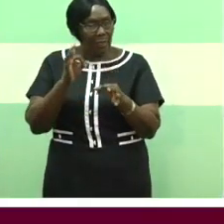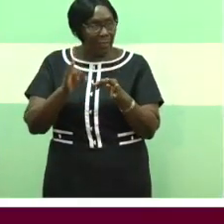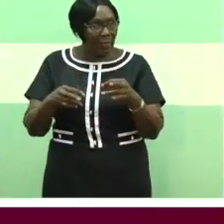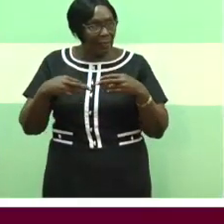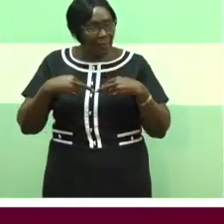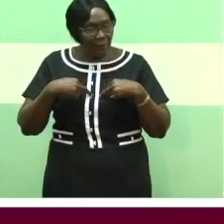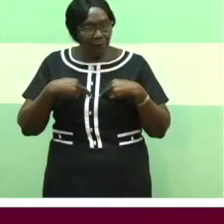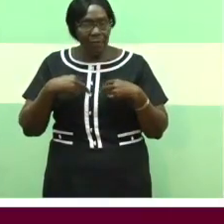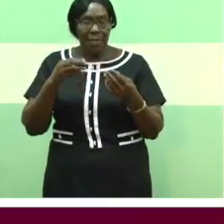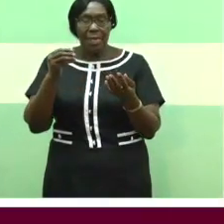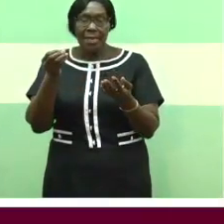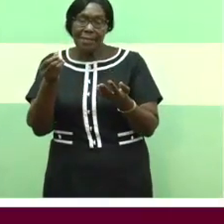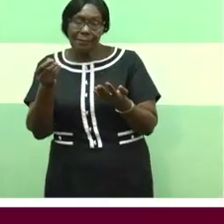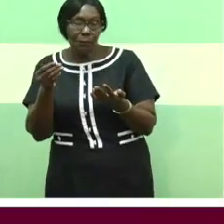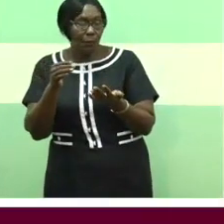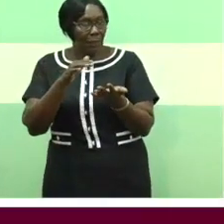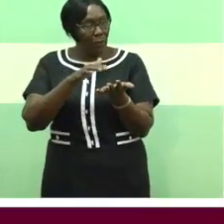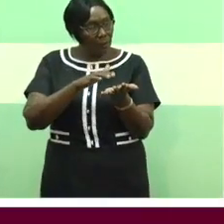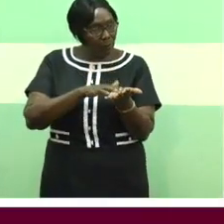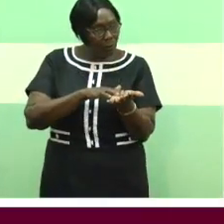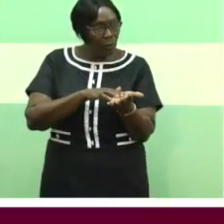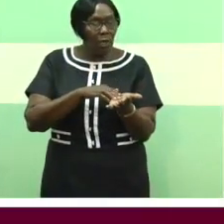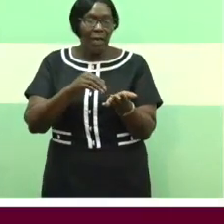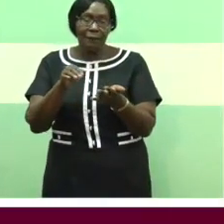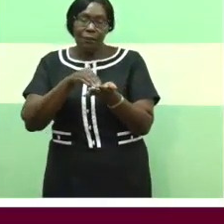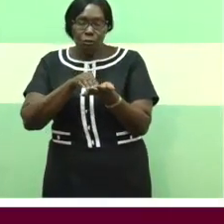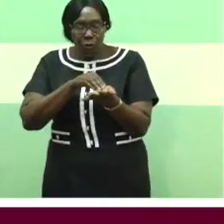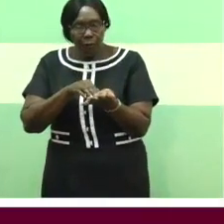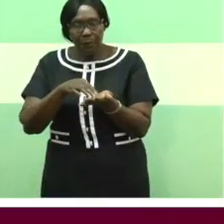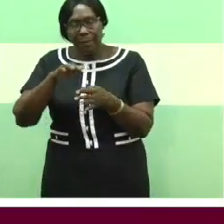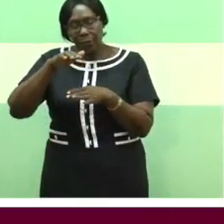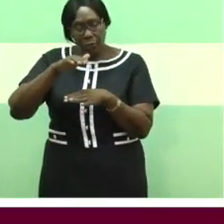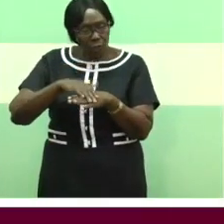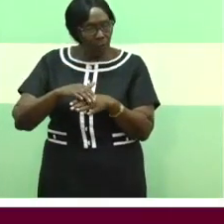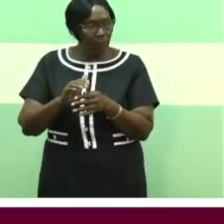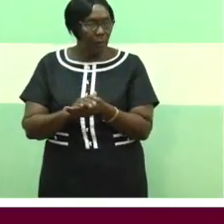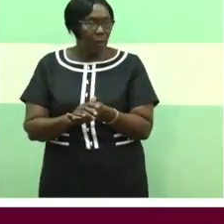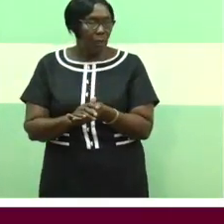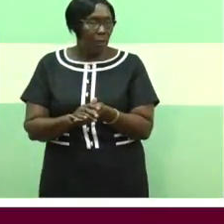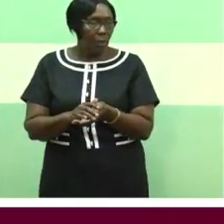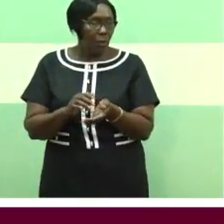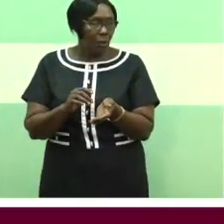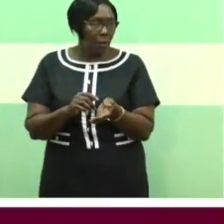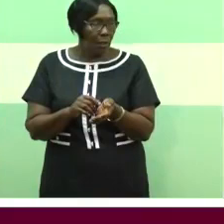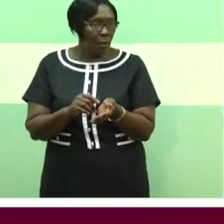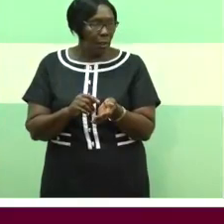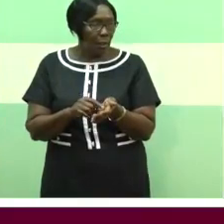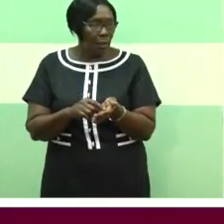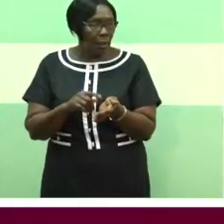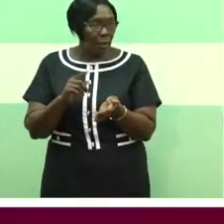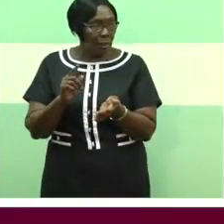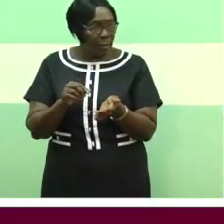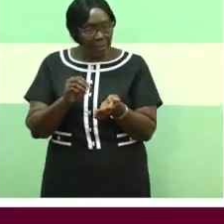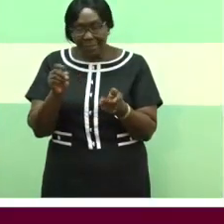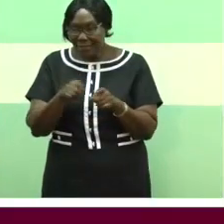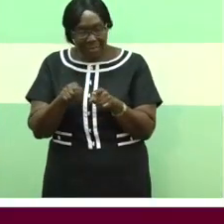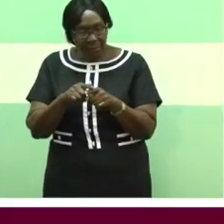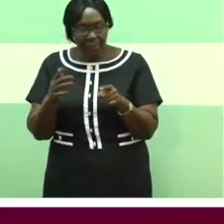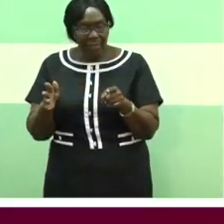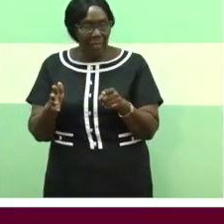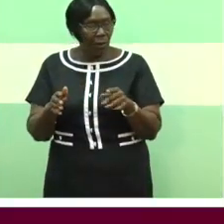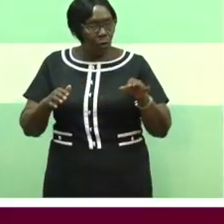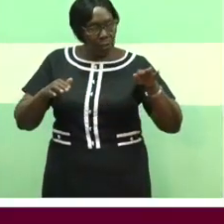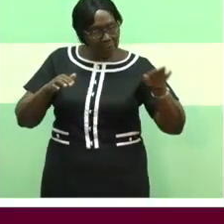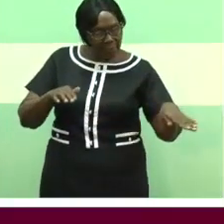the smooth part here, you're going to have the rough part on top. And we need to be careful. So you wouldn't want to have the same thing and then